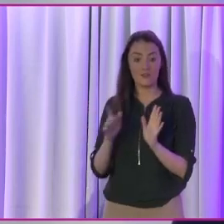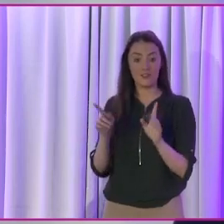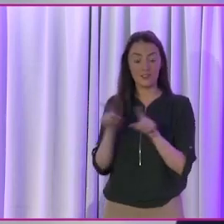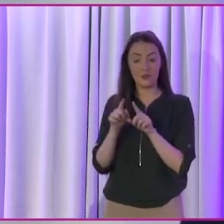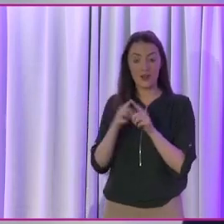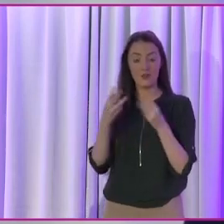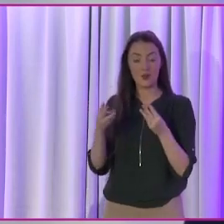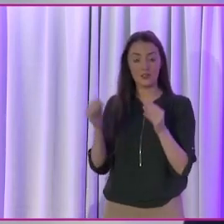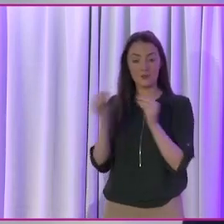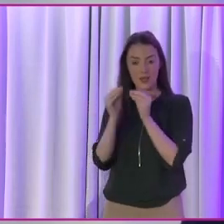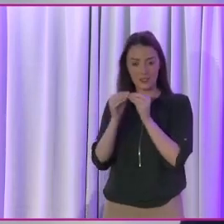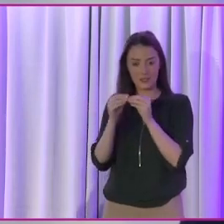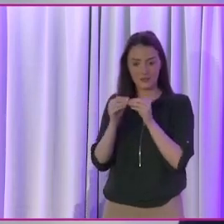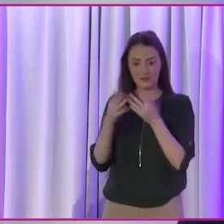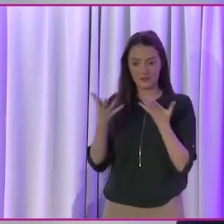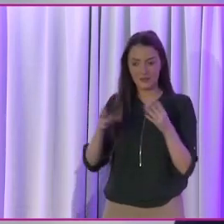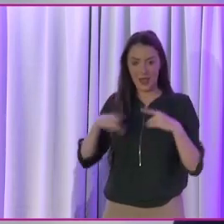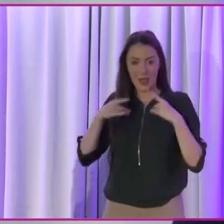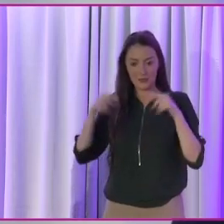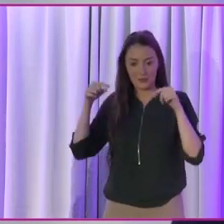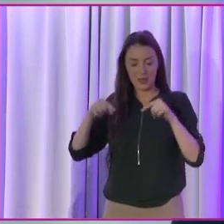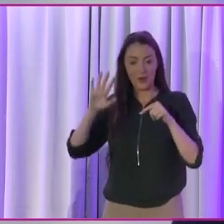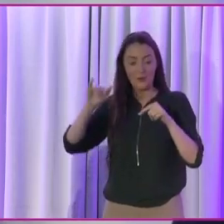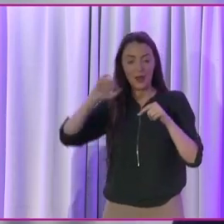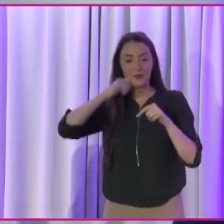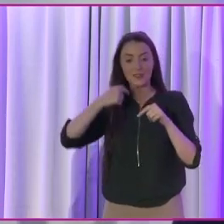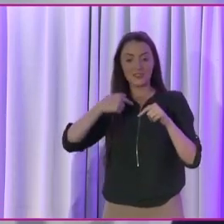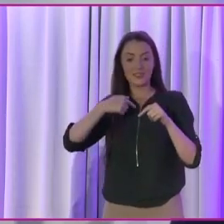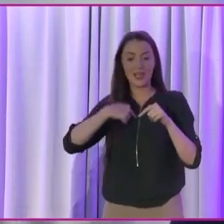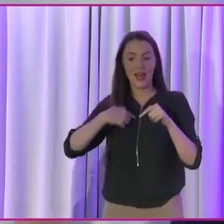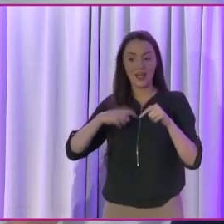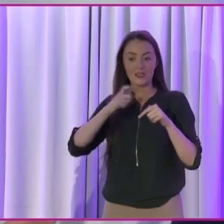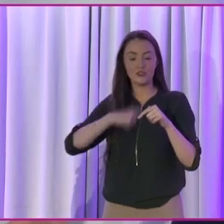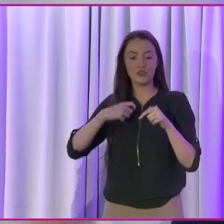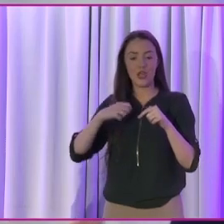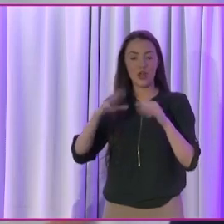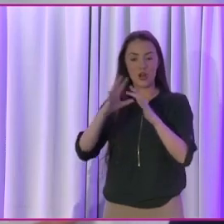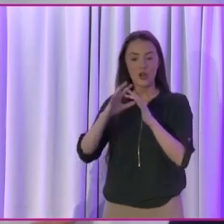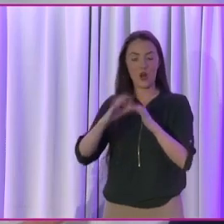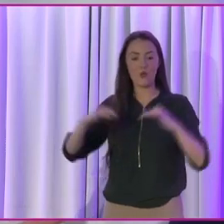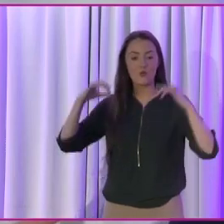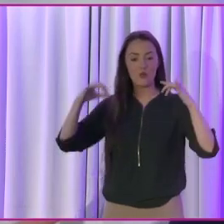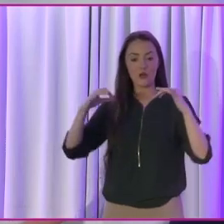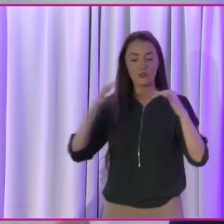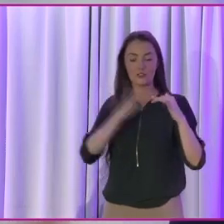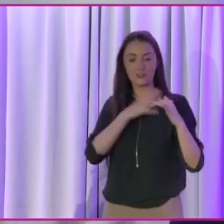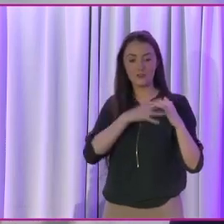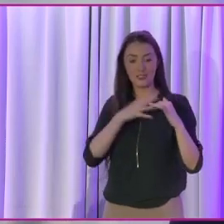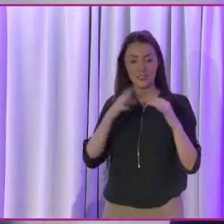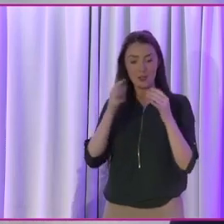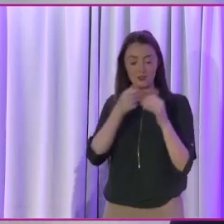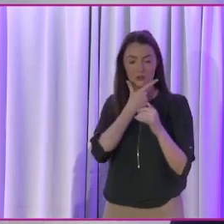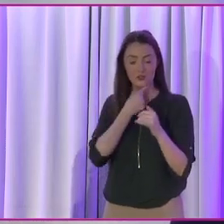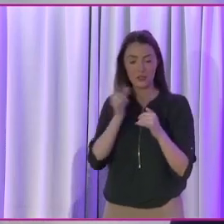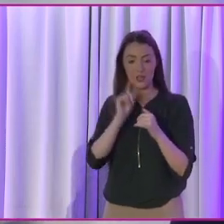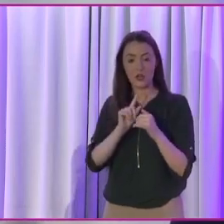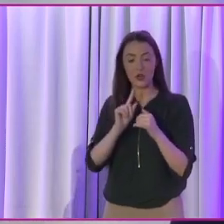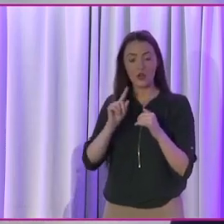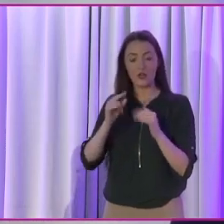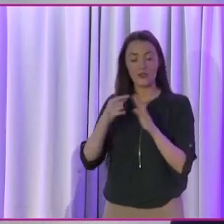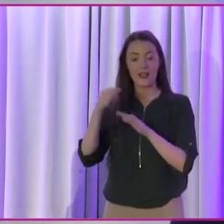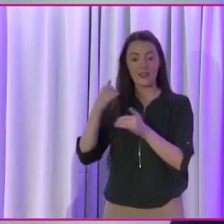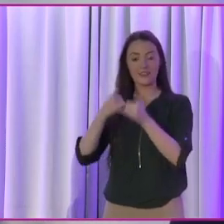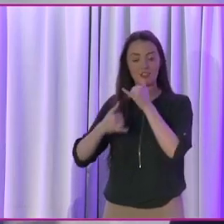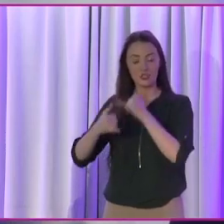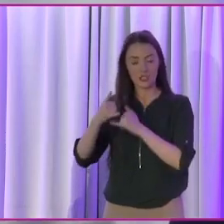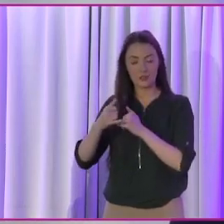reason I'm really glad to be here is because I chaired the Oireachtas Committee on Gender Equality last year. And one of our key recommendations